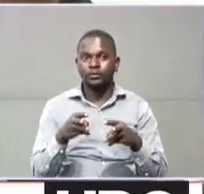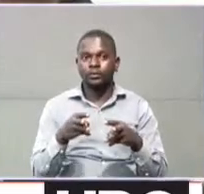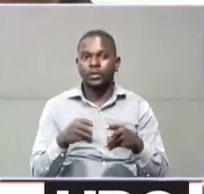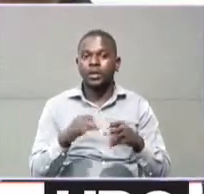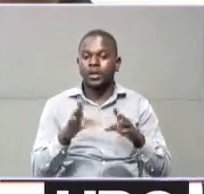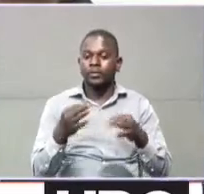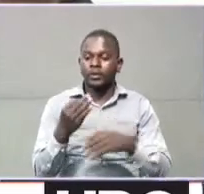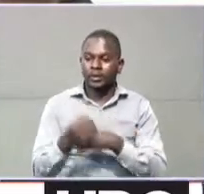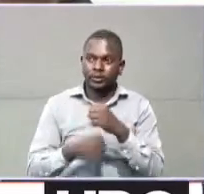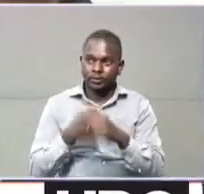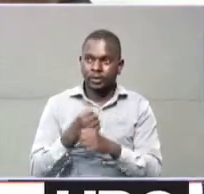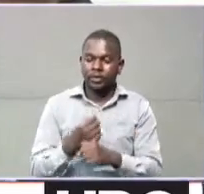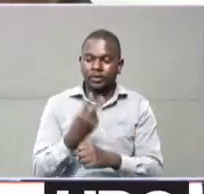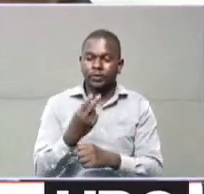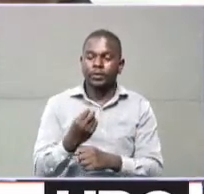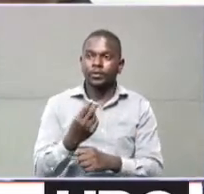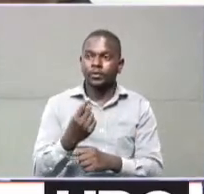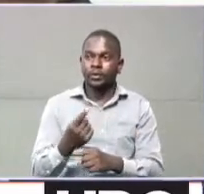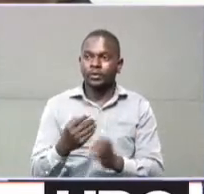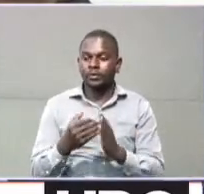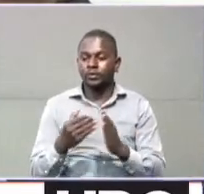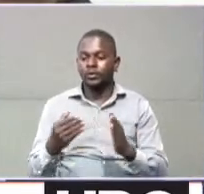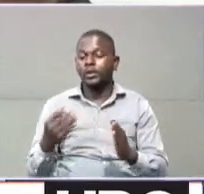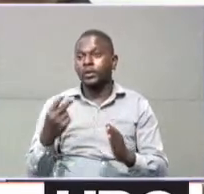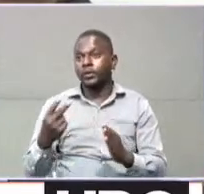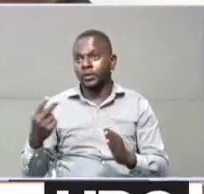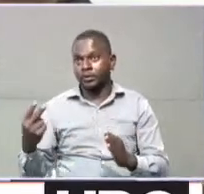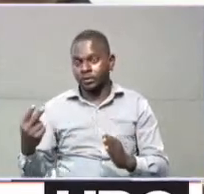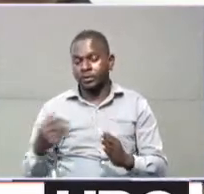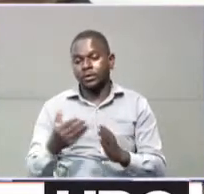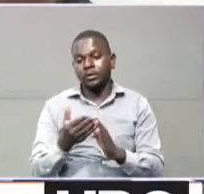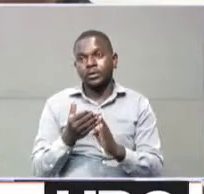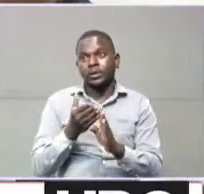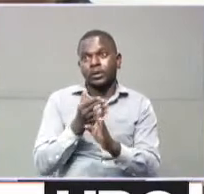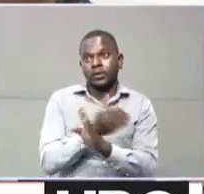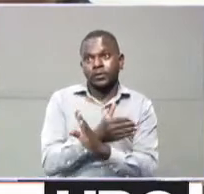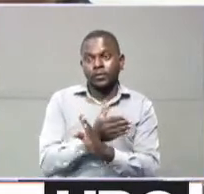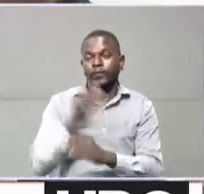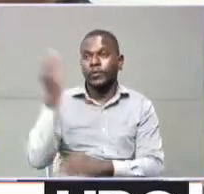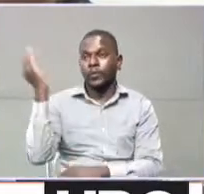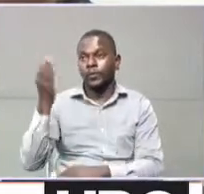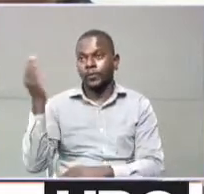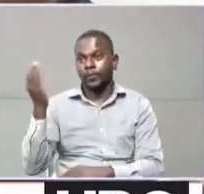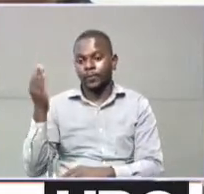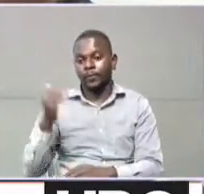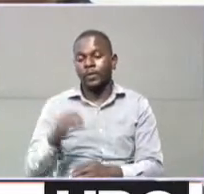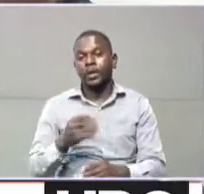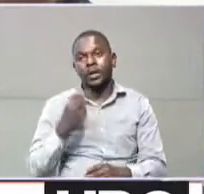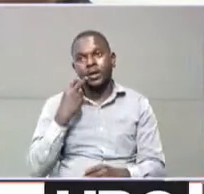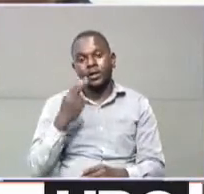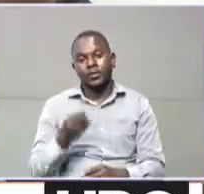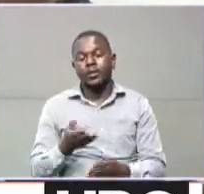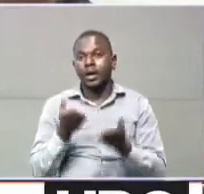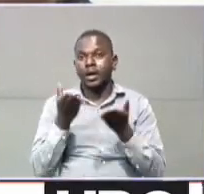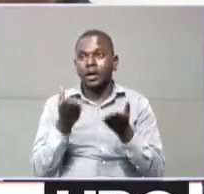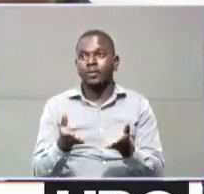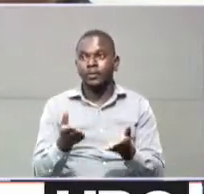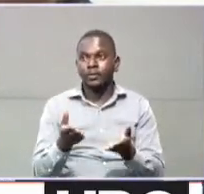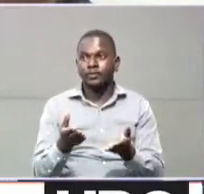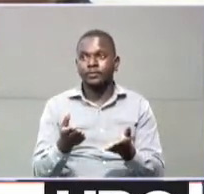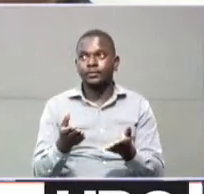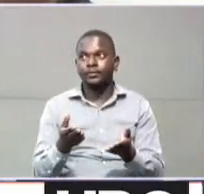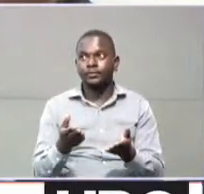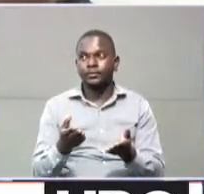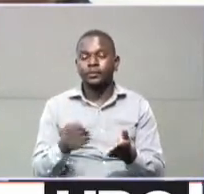finance year 2021 2022 and before i present one observation i want to make here is that